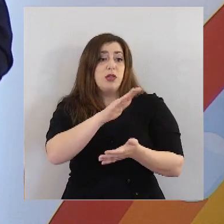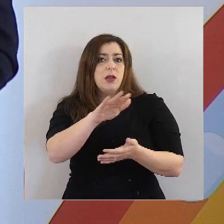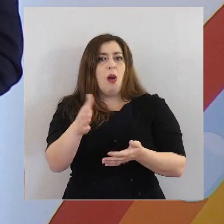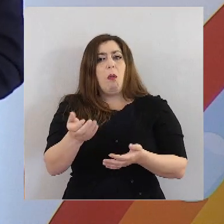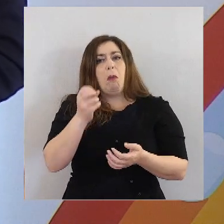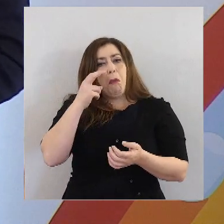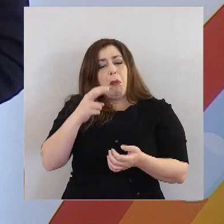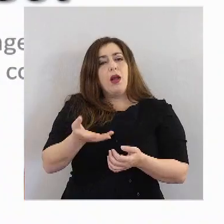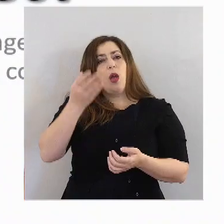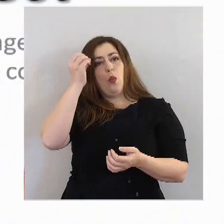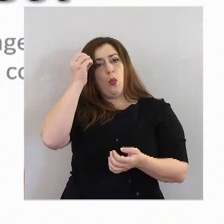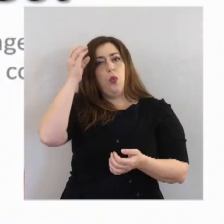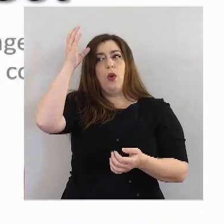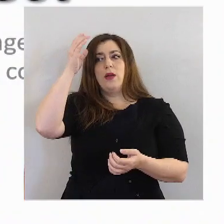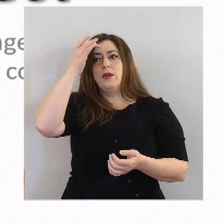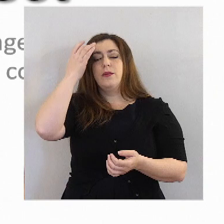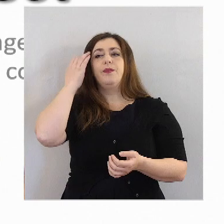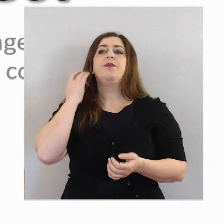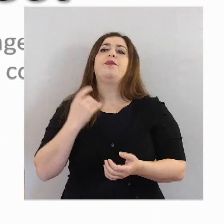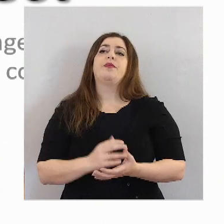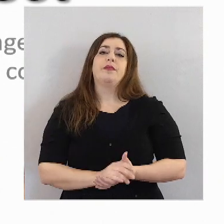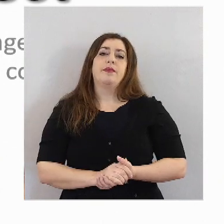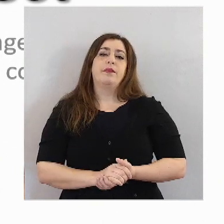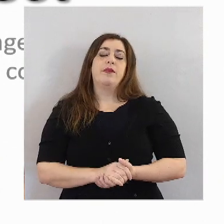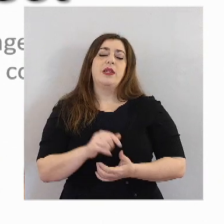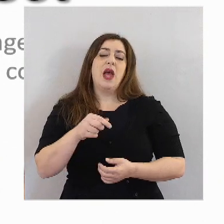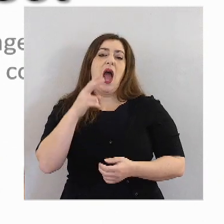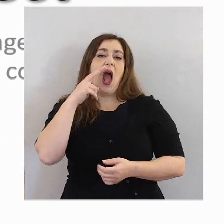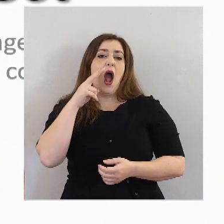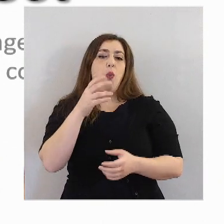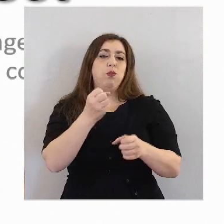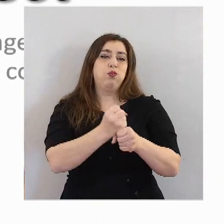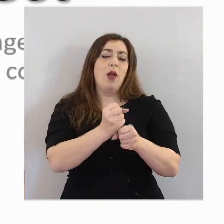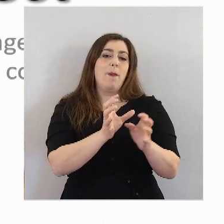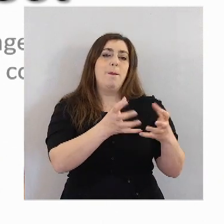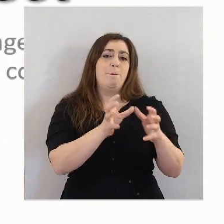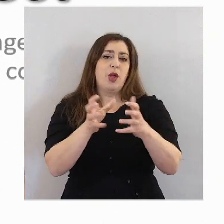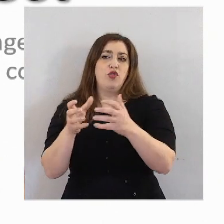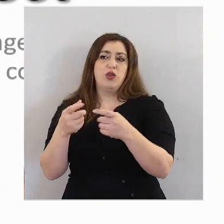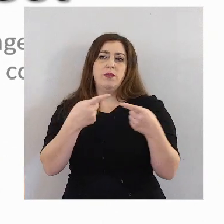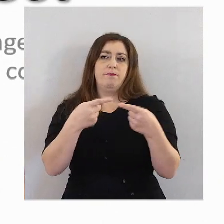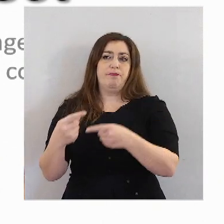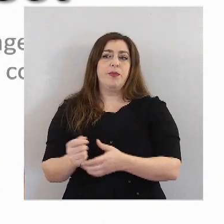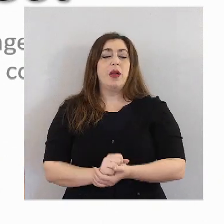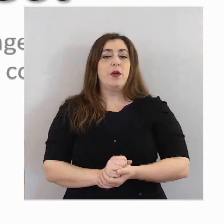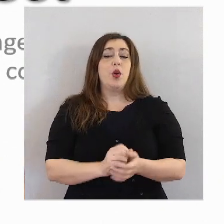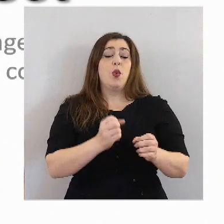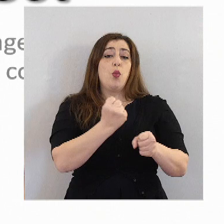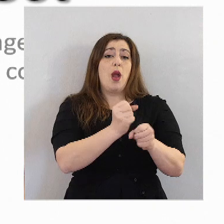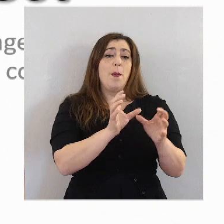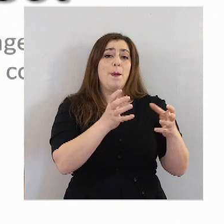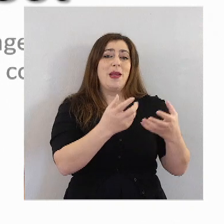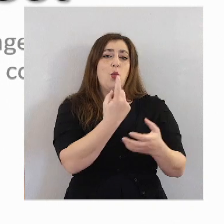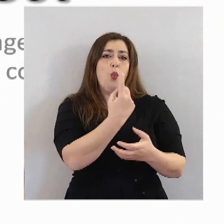So just to go briefly through each work package, the work package 1, which was the management